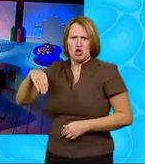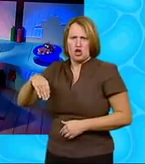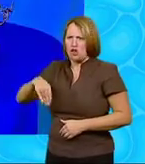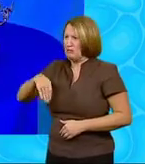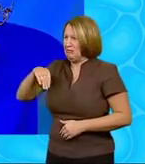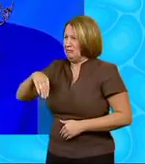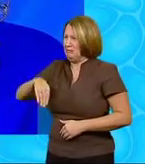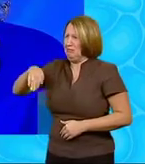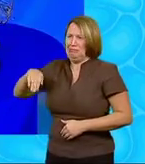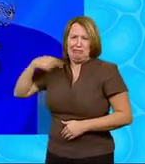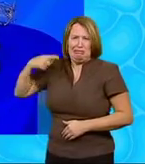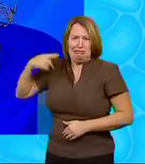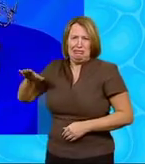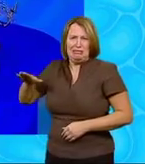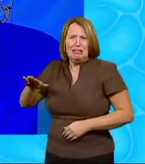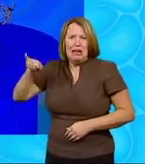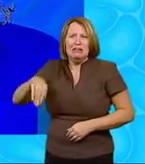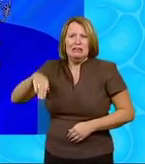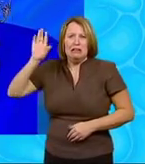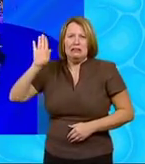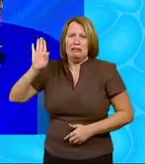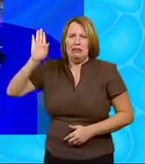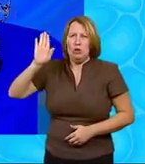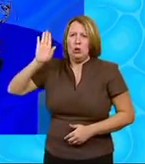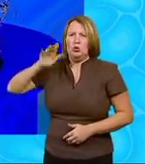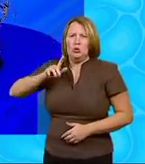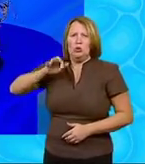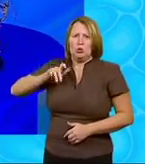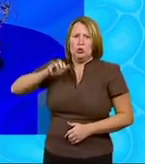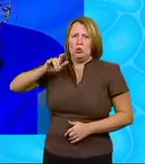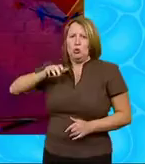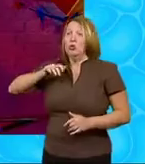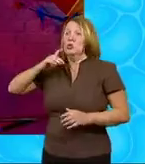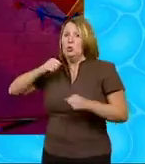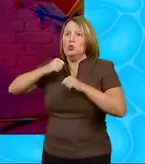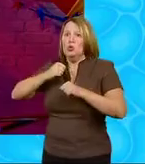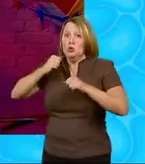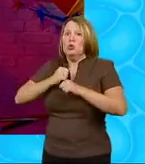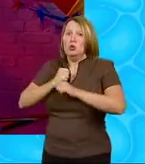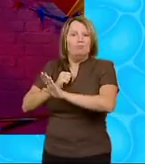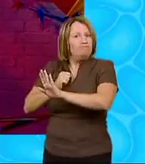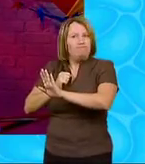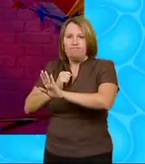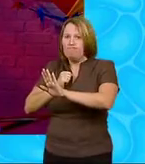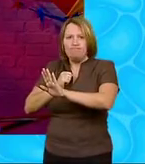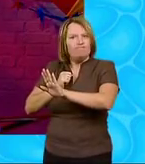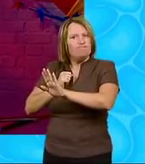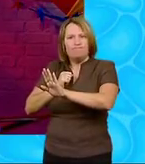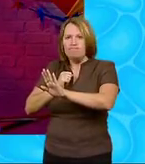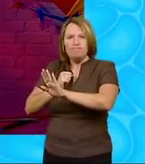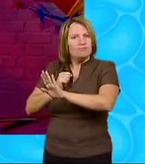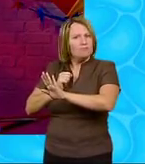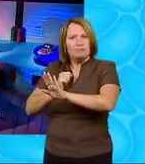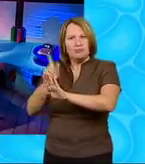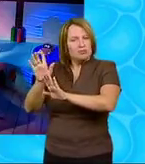Stick, just. Yes. Doodle do, doodle, doodle do. I have to stop you there, Stick. I'm sorry, there's too much hesitation. I'm